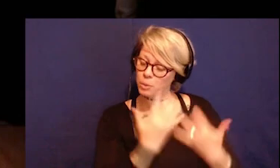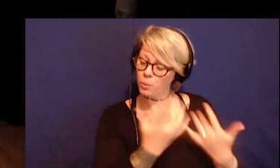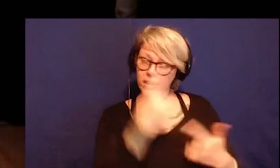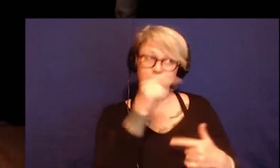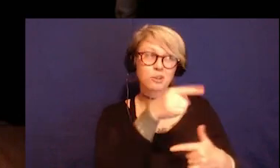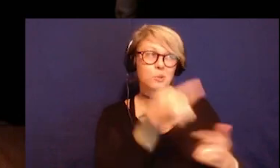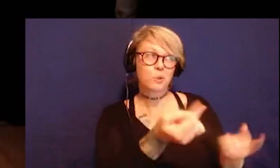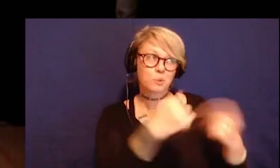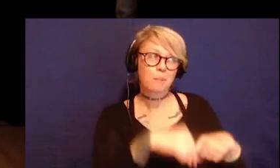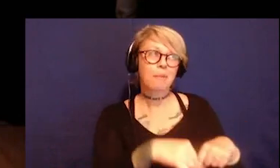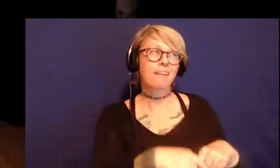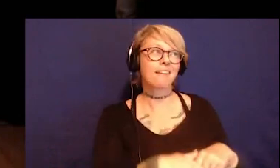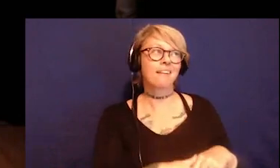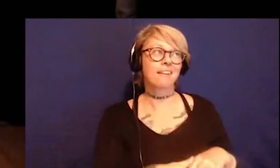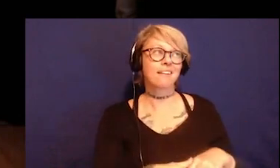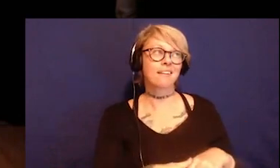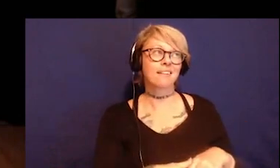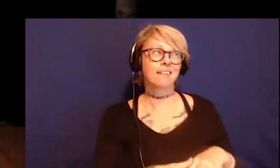back.